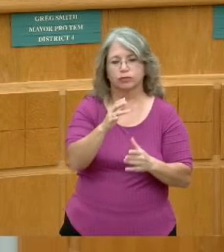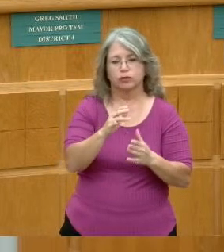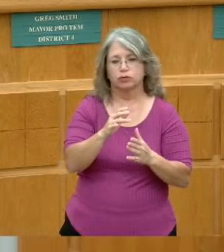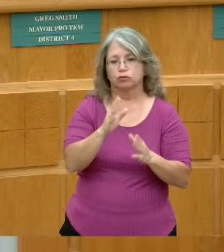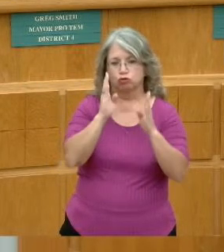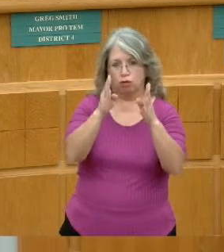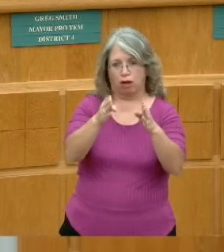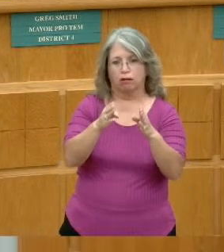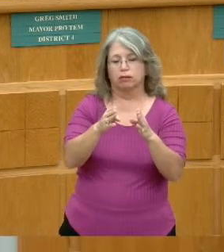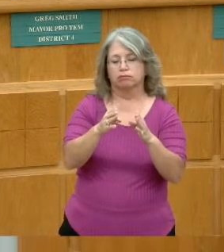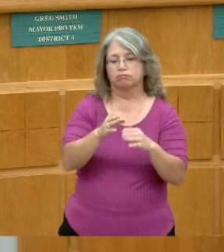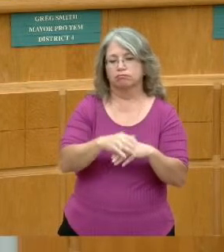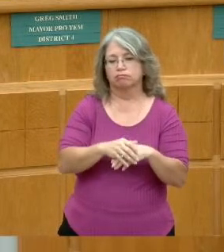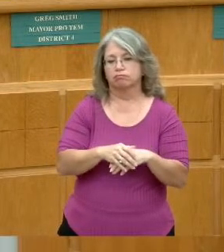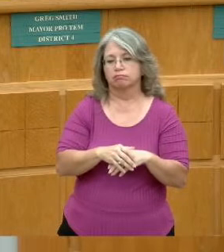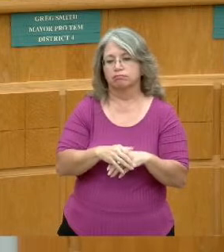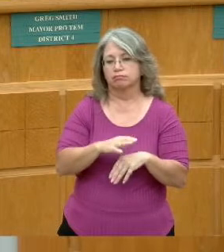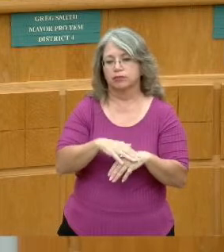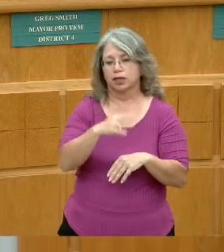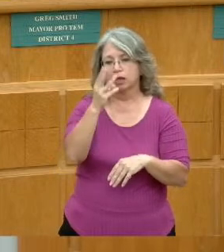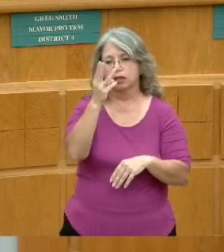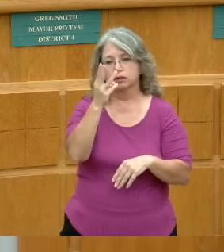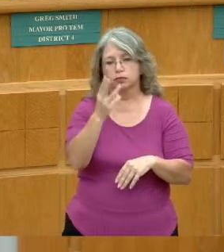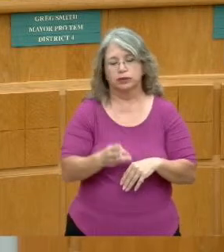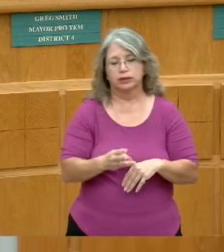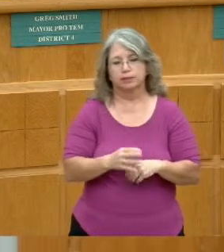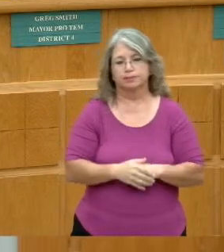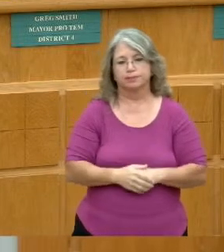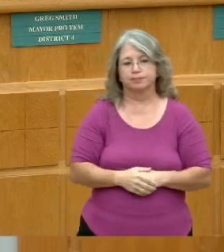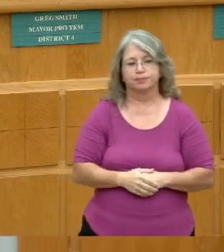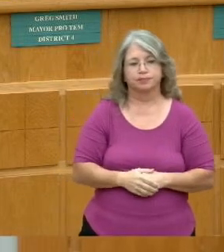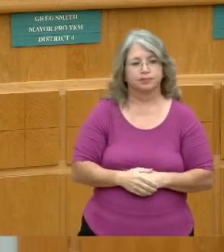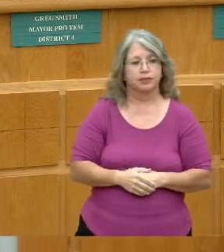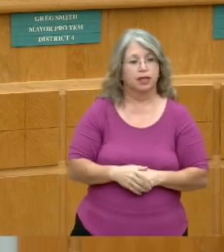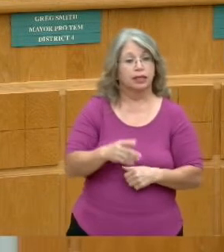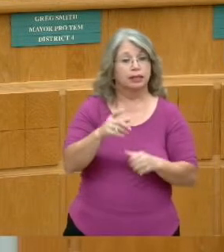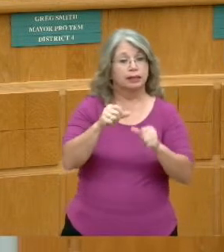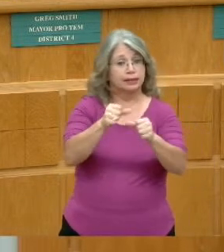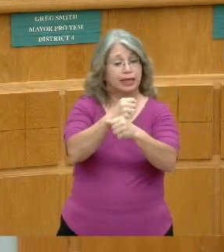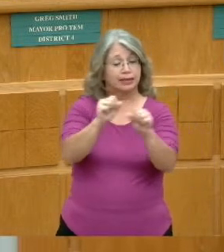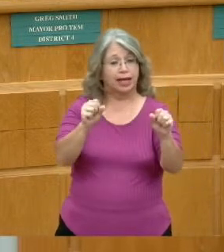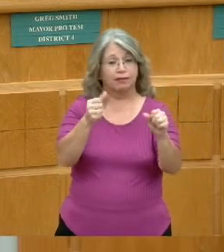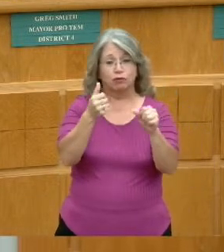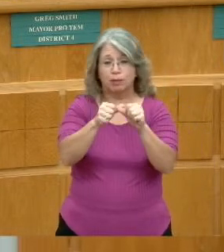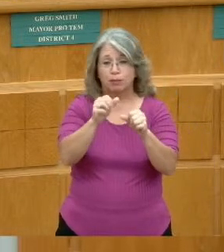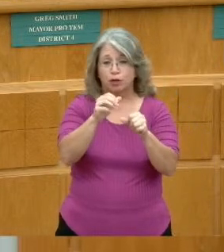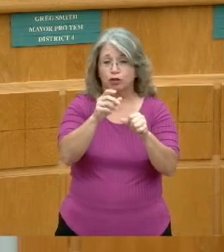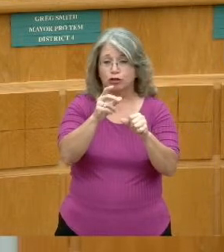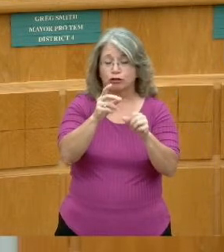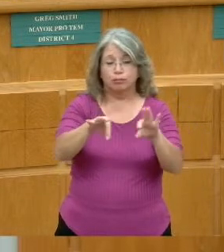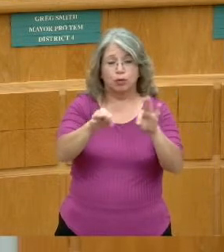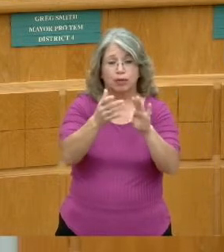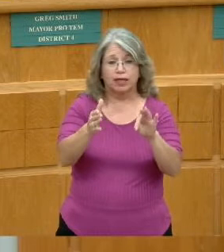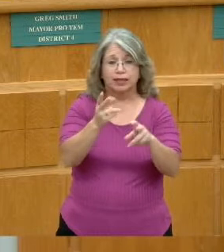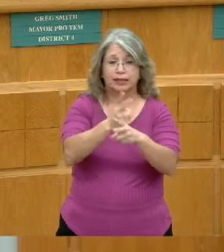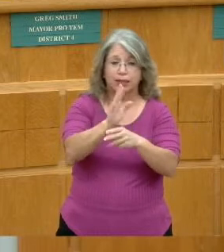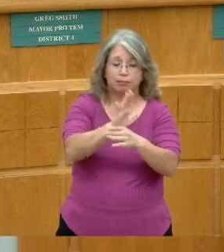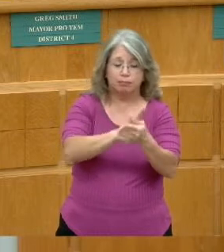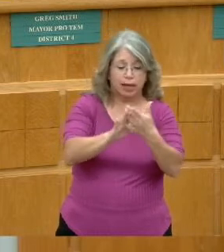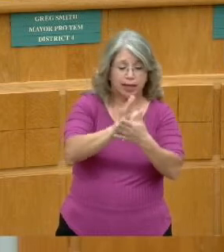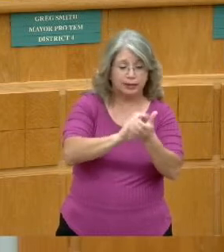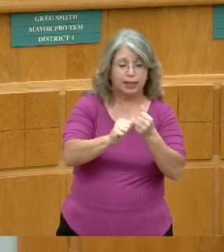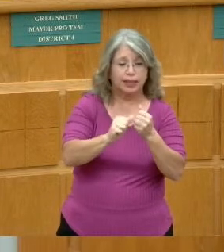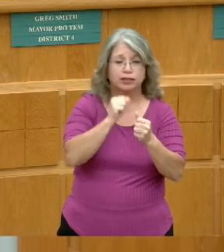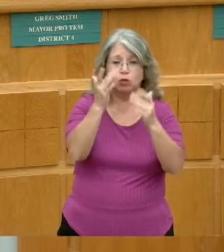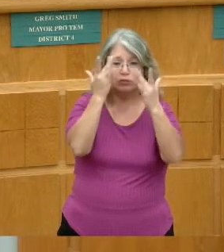and the judge and the mayor will provide additional information as well. So you all stay safe. Remember those key tips to keep your hands clean. Don't touch